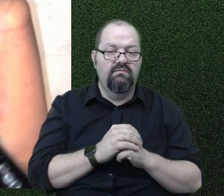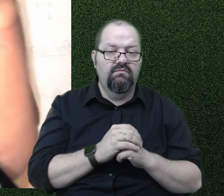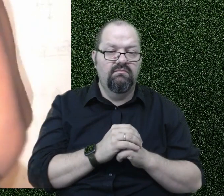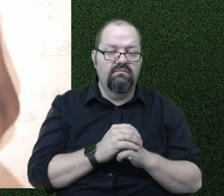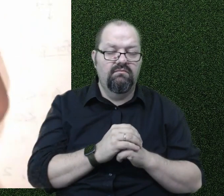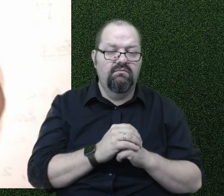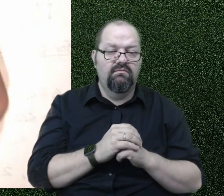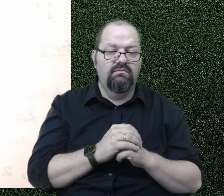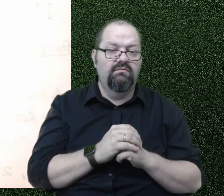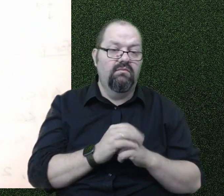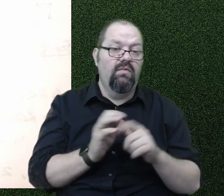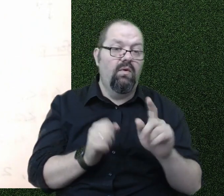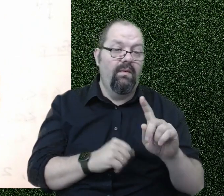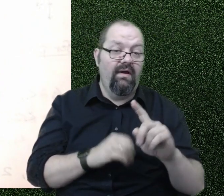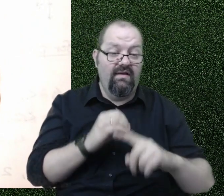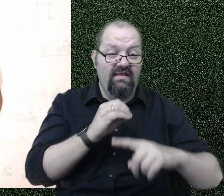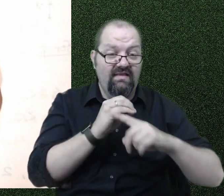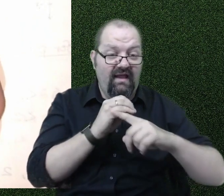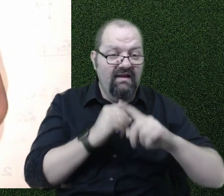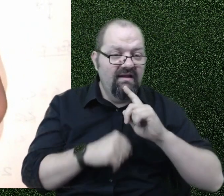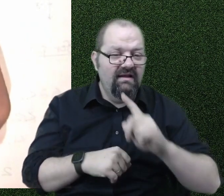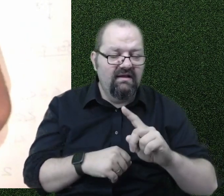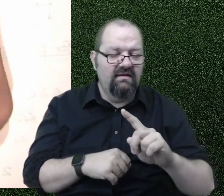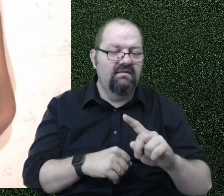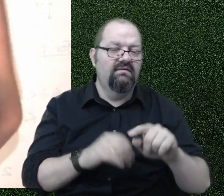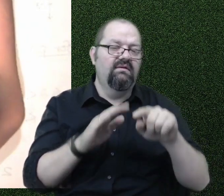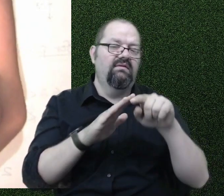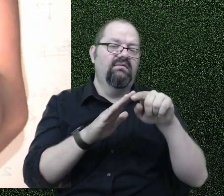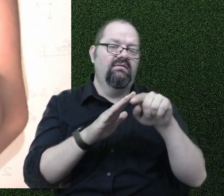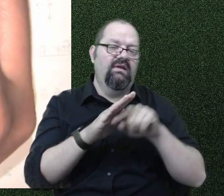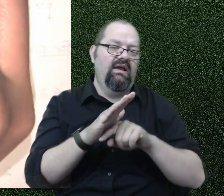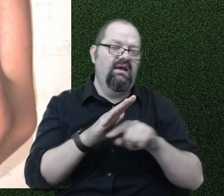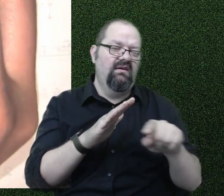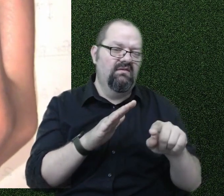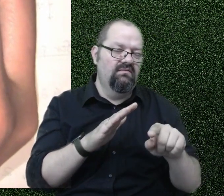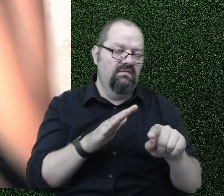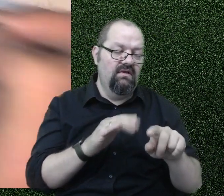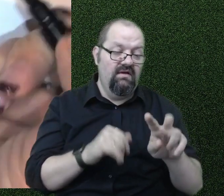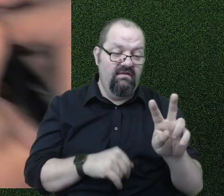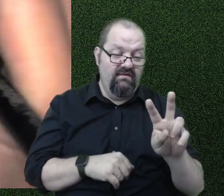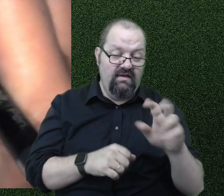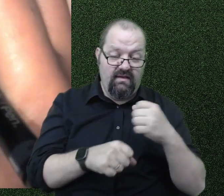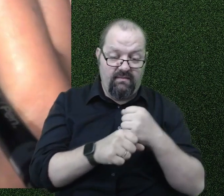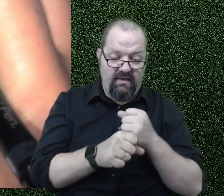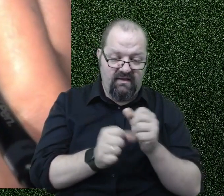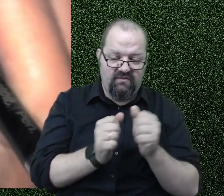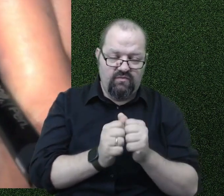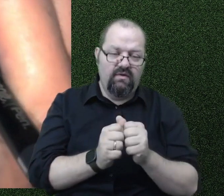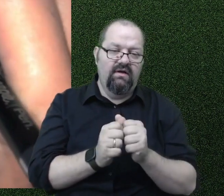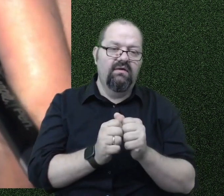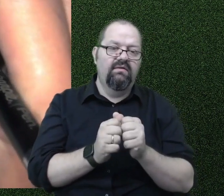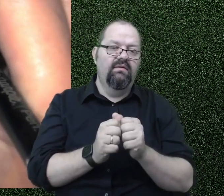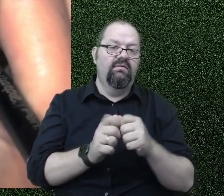where theta is the angle that v makes with the positive x-axis.